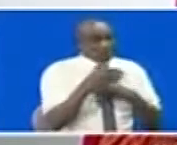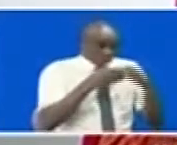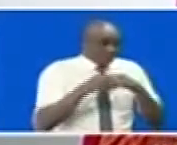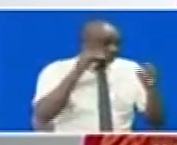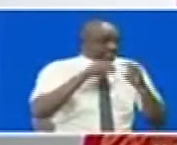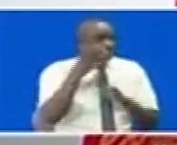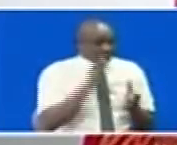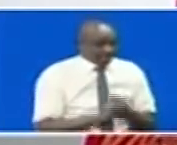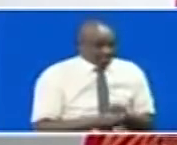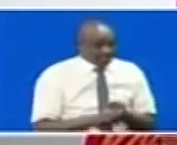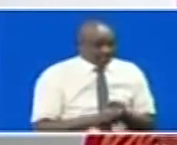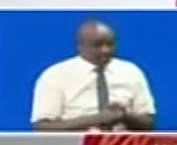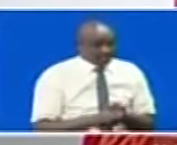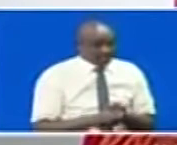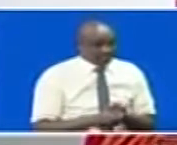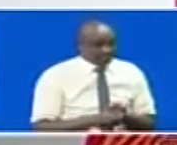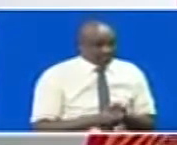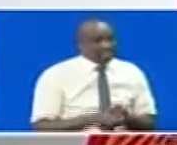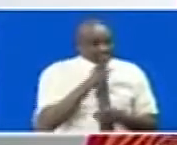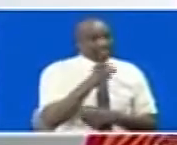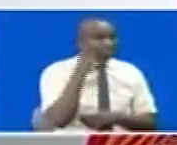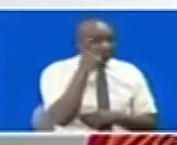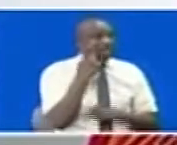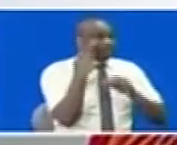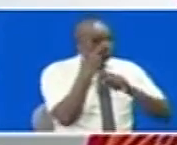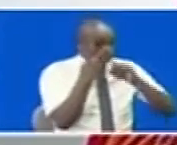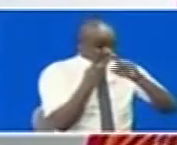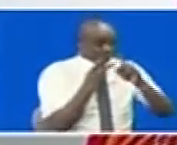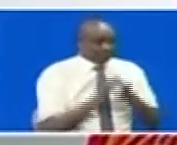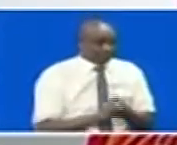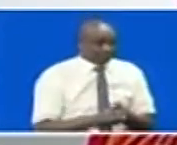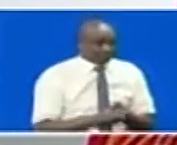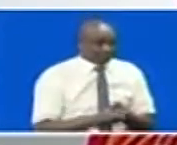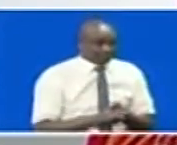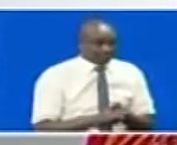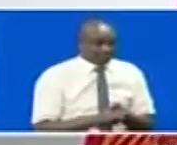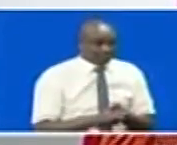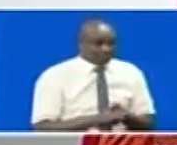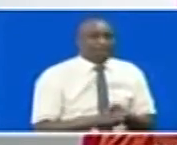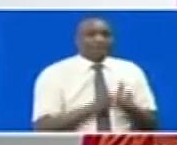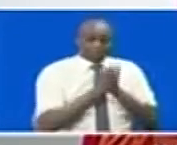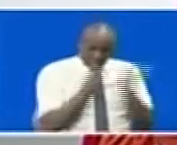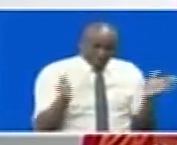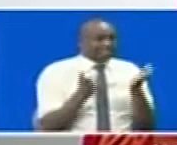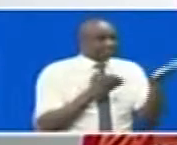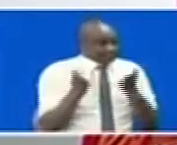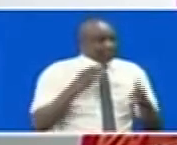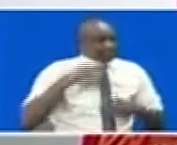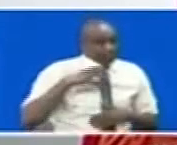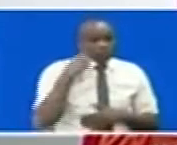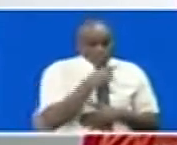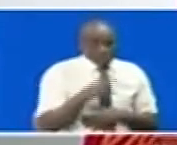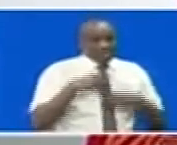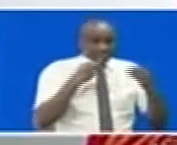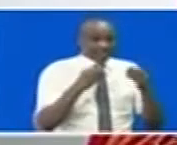towards elections, as you said. That's number one. Number two, the public service and the people who are